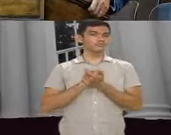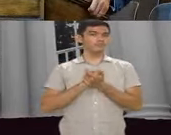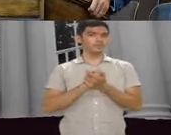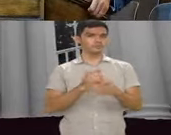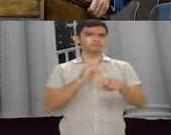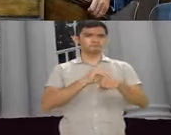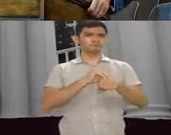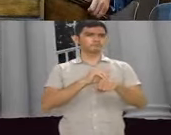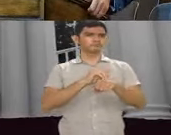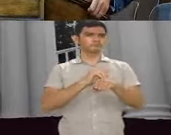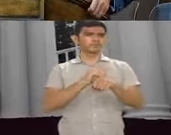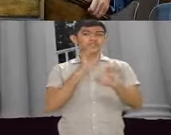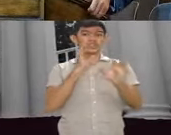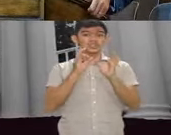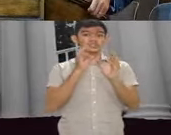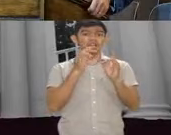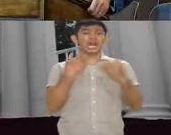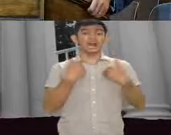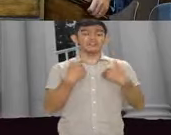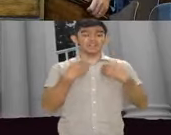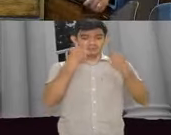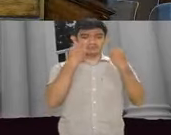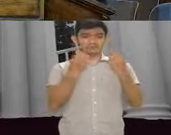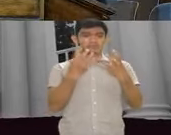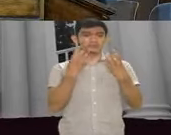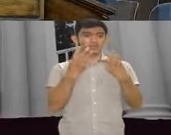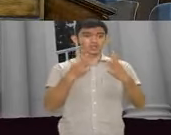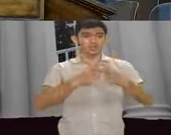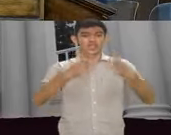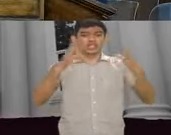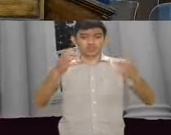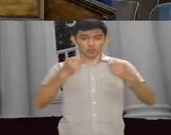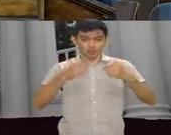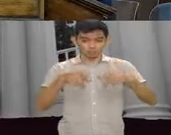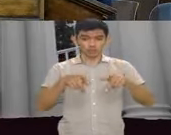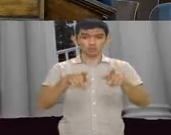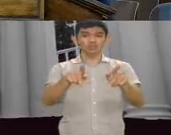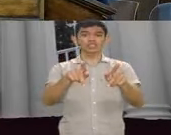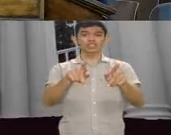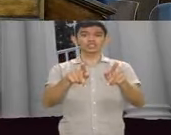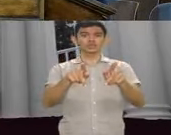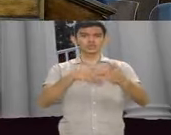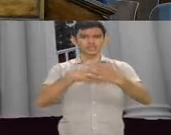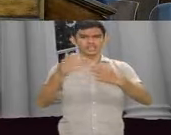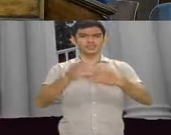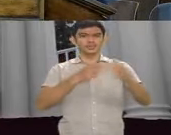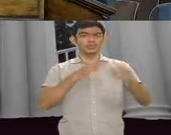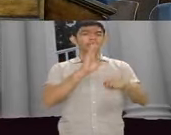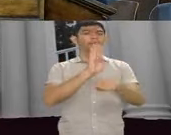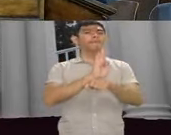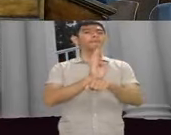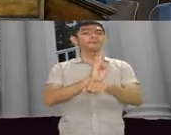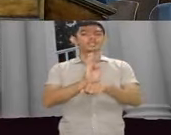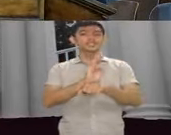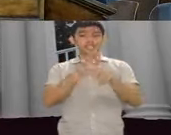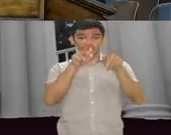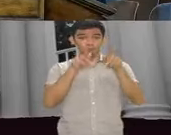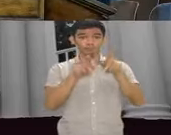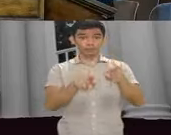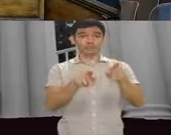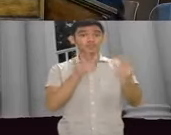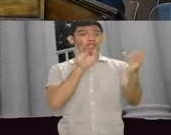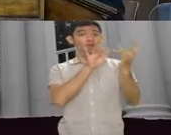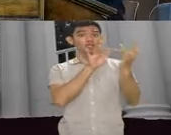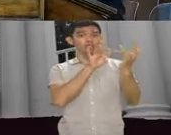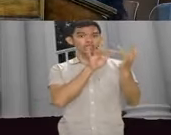gitawag nga advantage kung anak ka or naa kay connection kay bisag unsa ka busy ang person